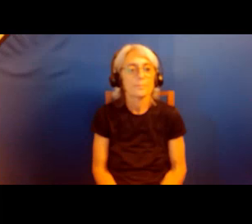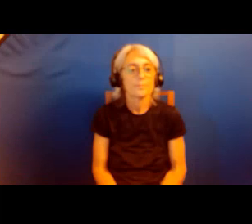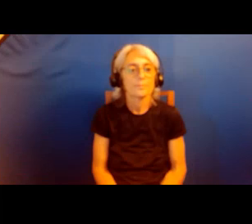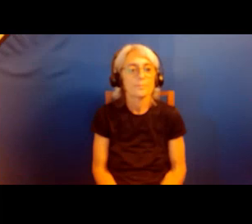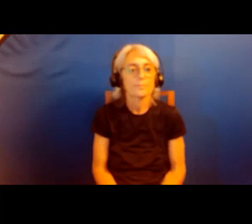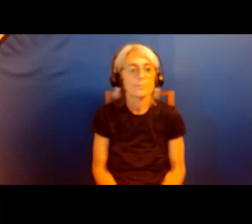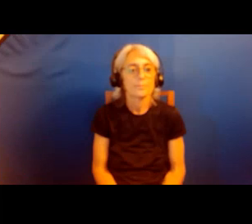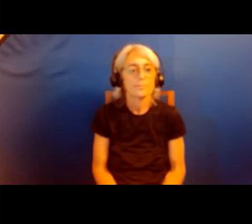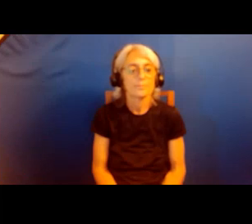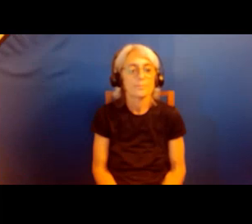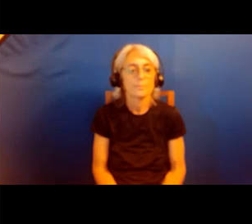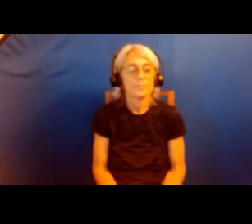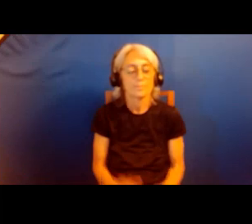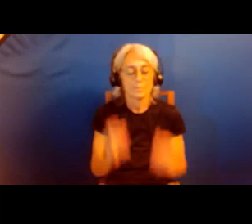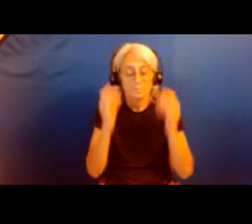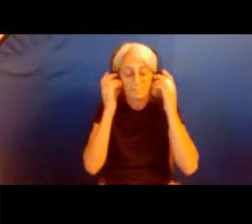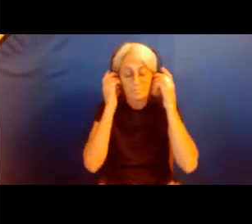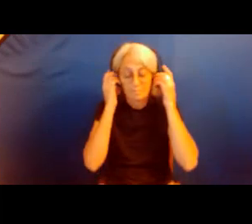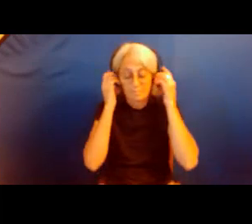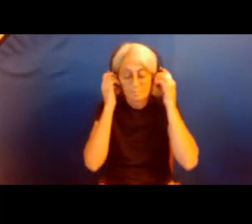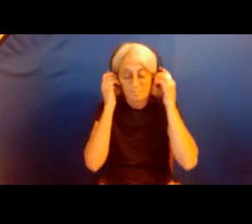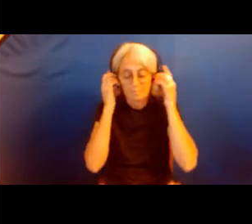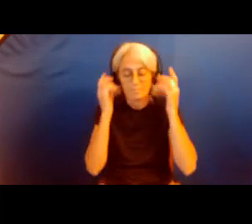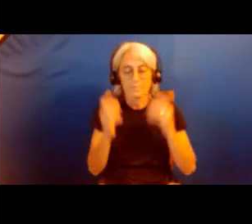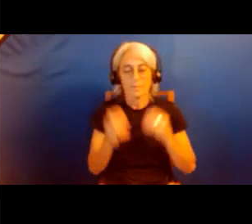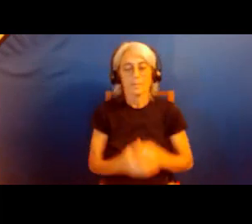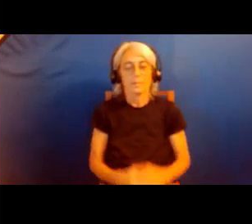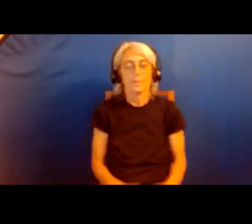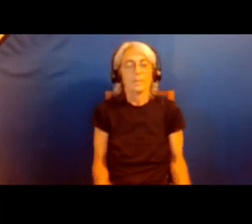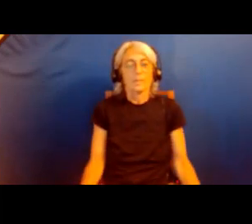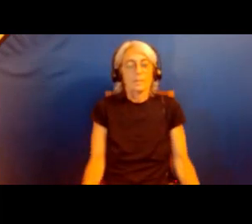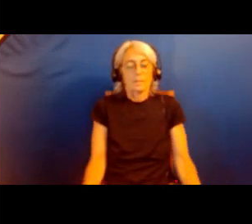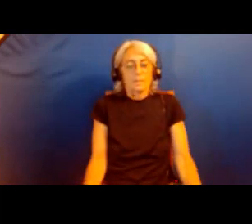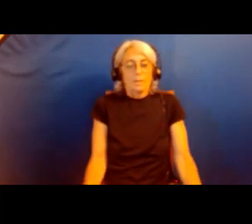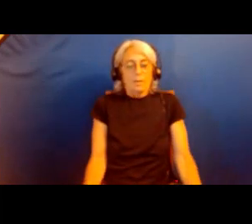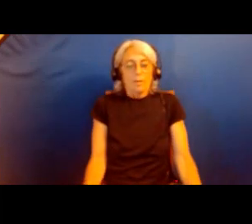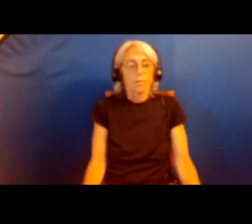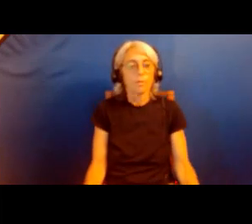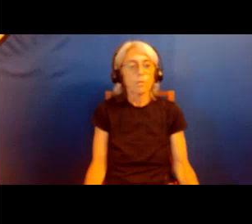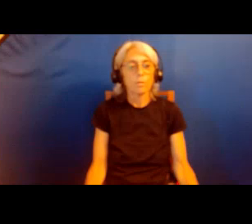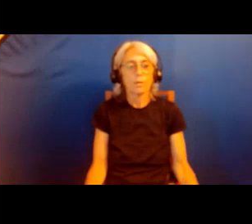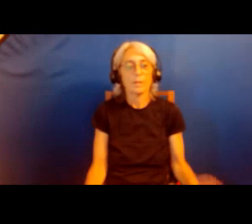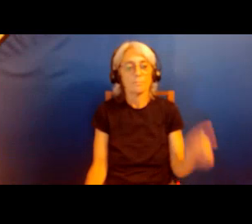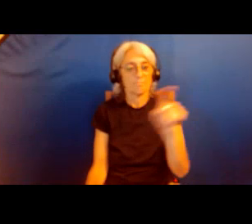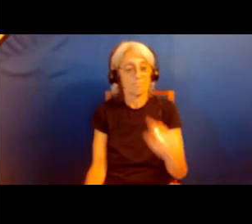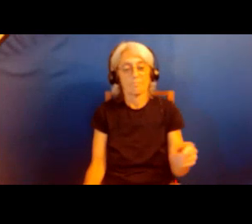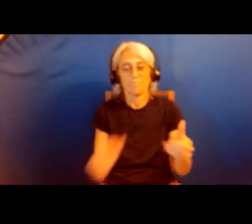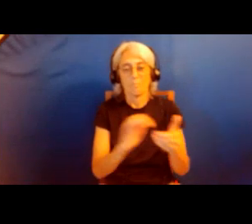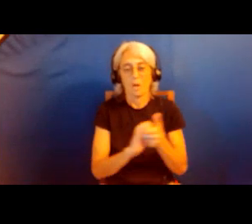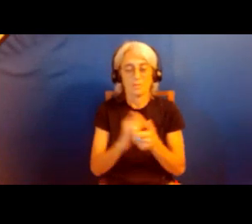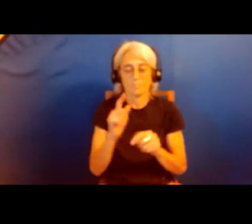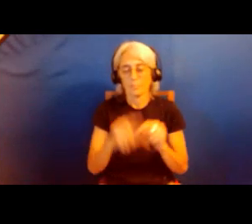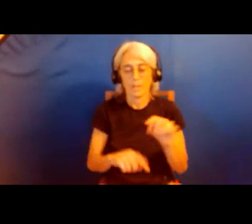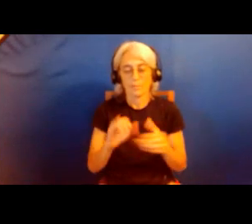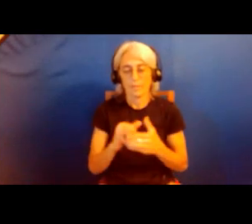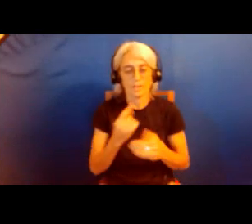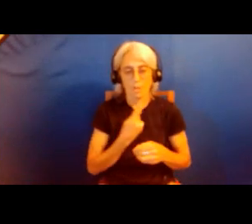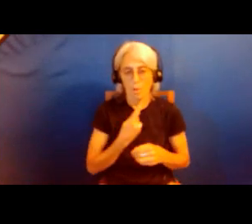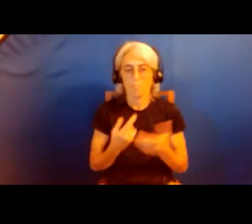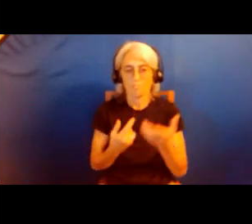I wanted to highlight a few partnerships on this slide. We know that we can't do this all by ourselves.